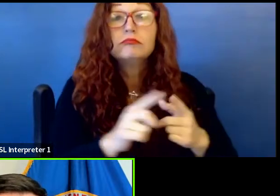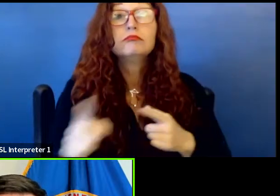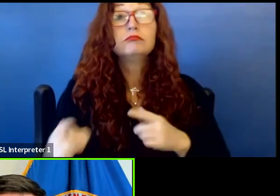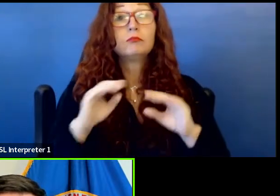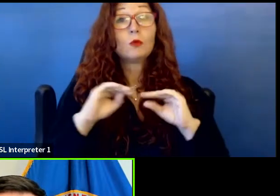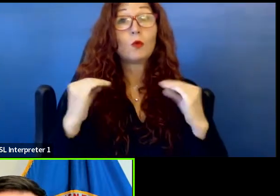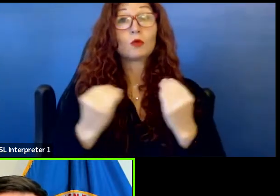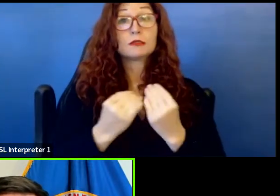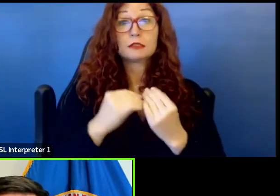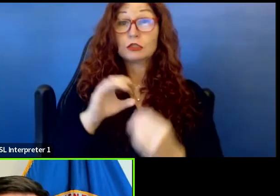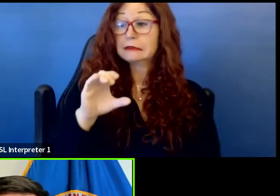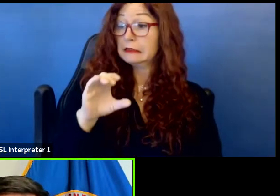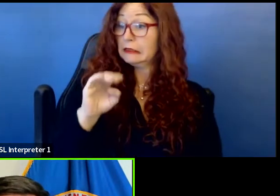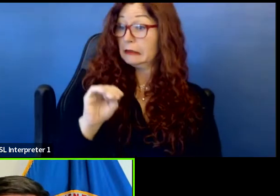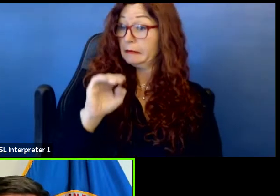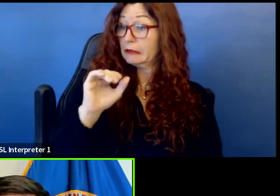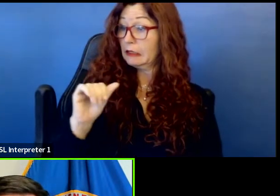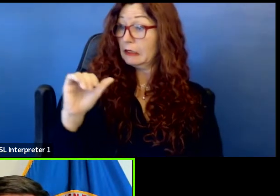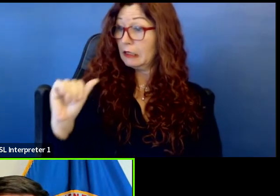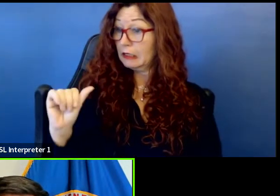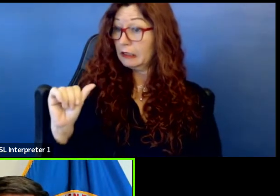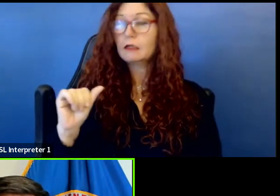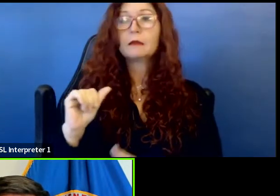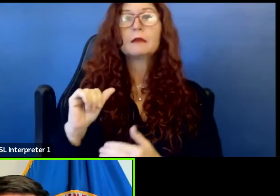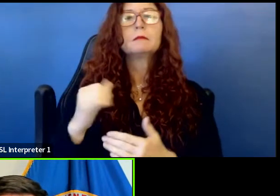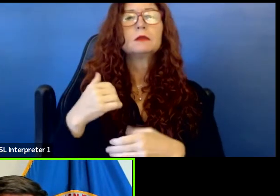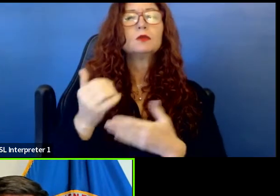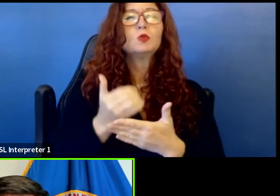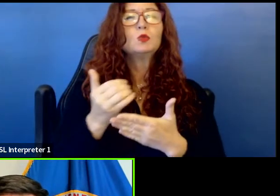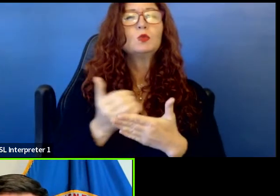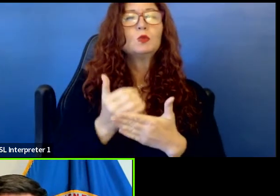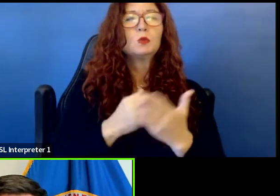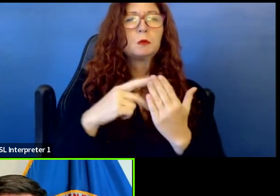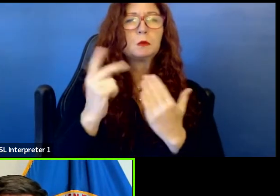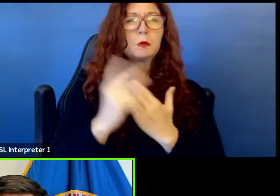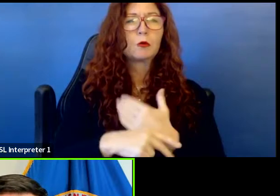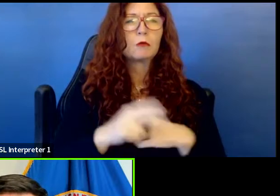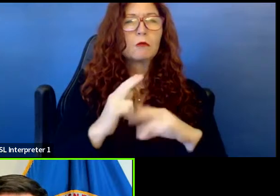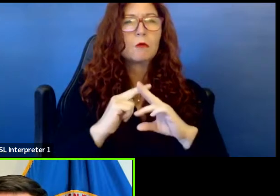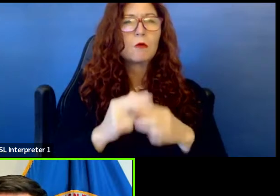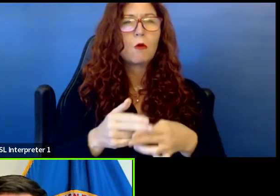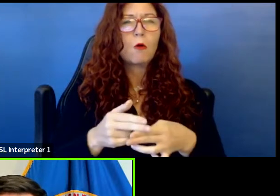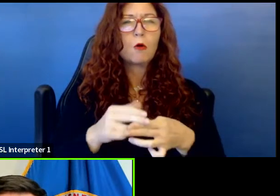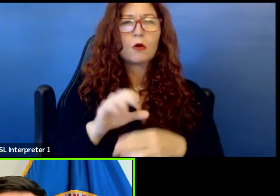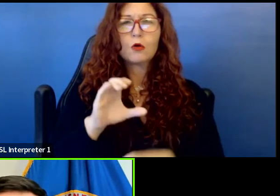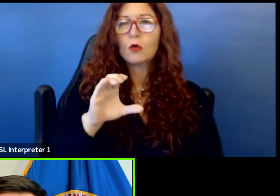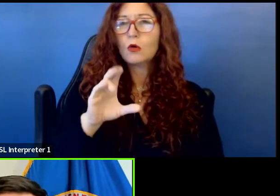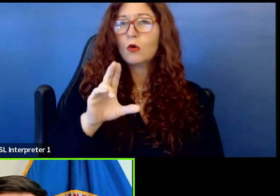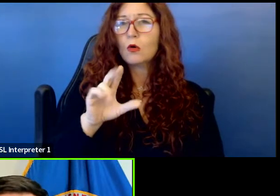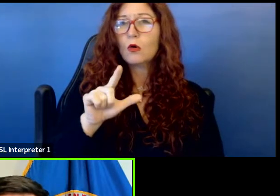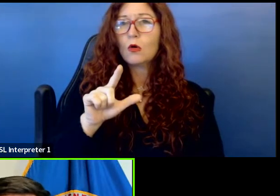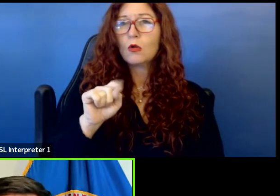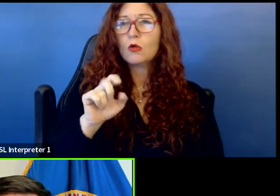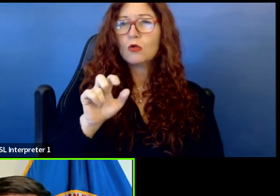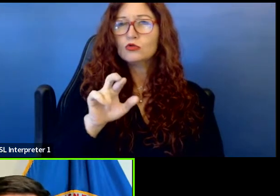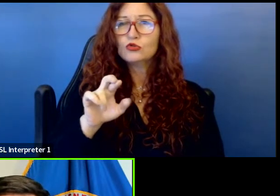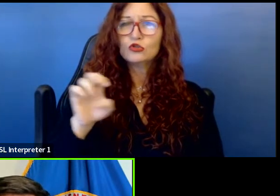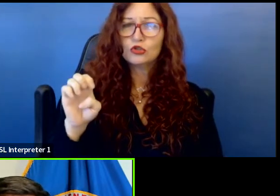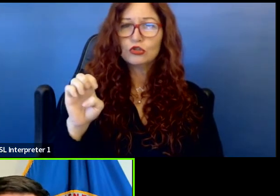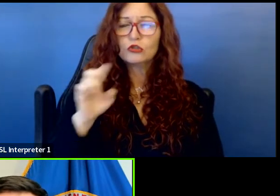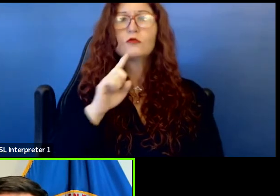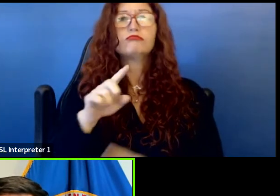care pledge this pledge is initiative created in partnership with the associated general contractors of america as part of this pledge